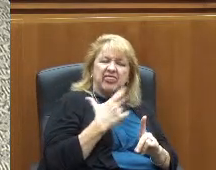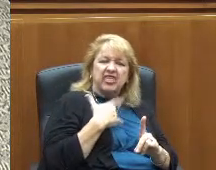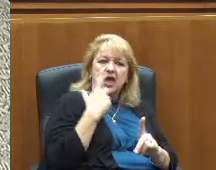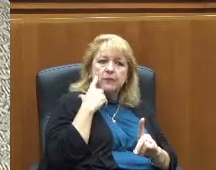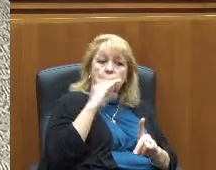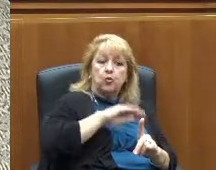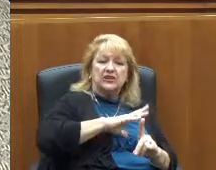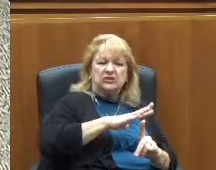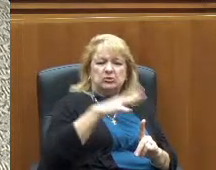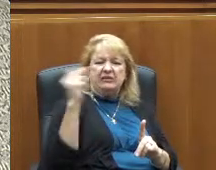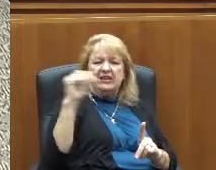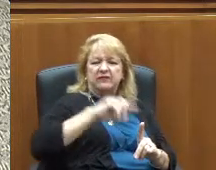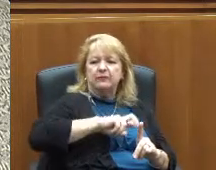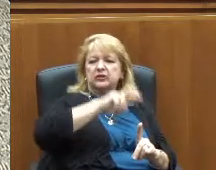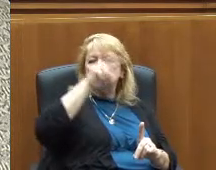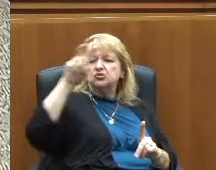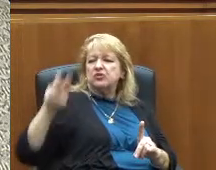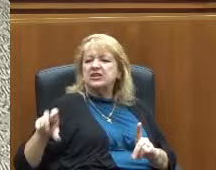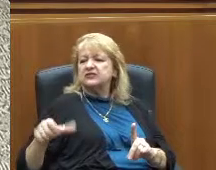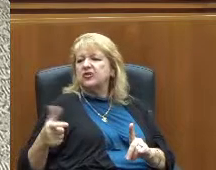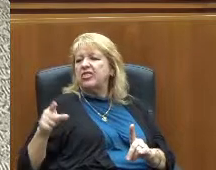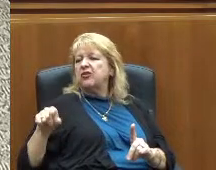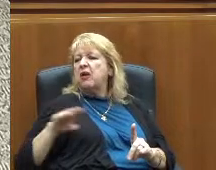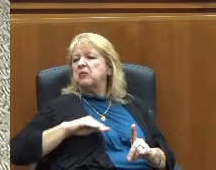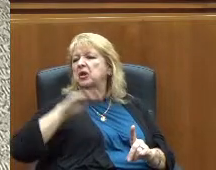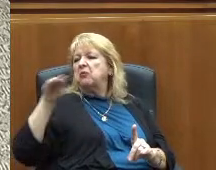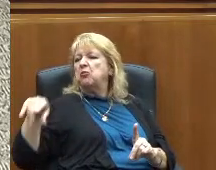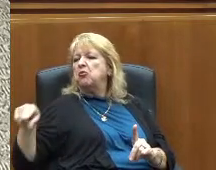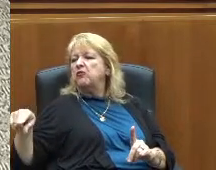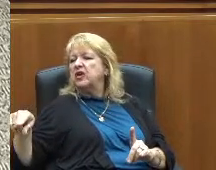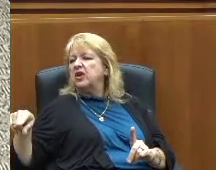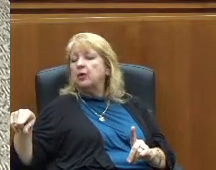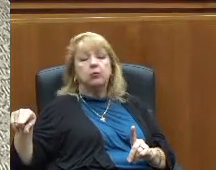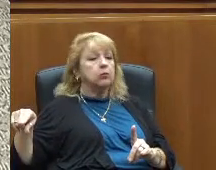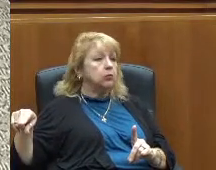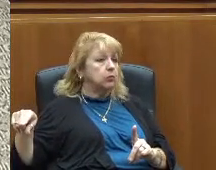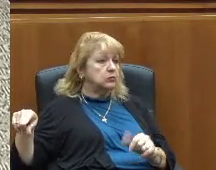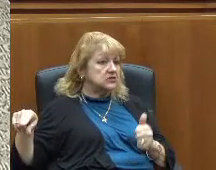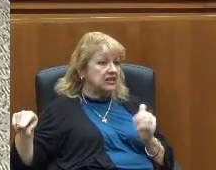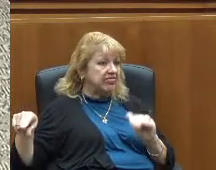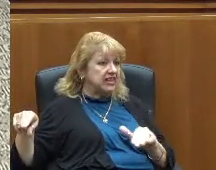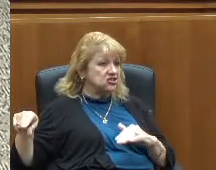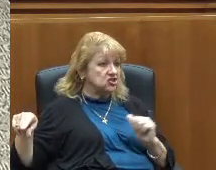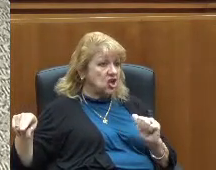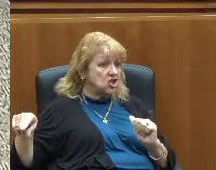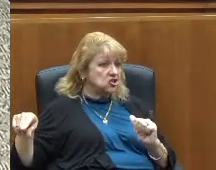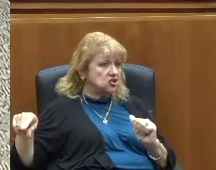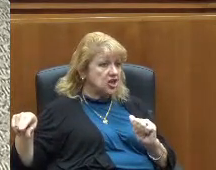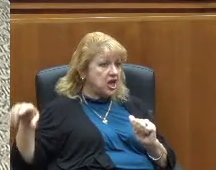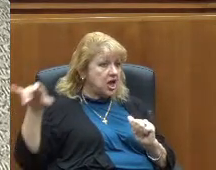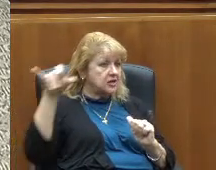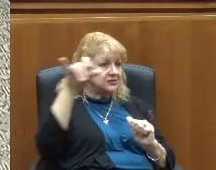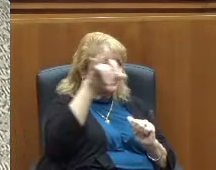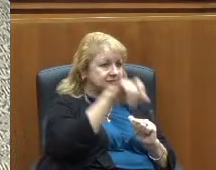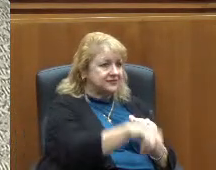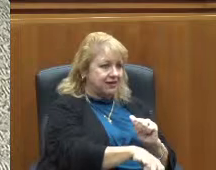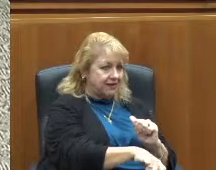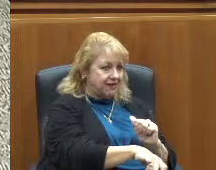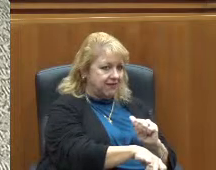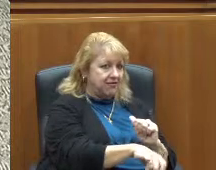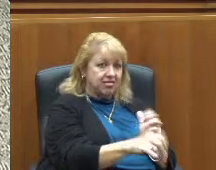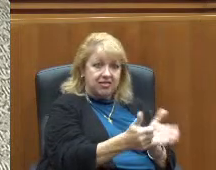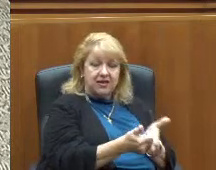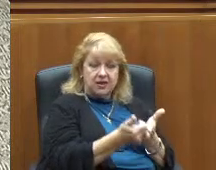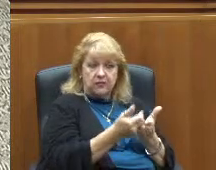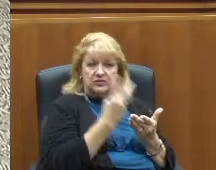expressed interest in leaving to transfer to the other 3 feeder systems in Ascension Parish have decided to not transfer, that they're going to stay. And